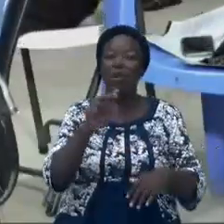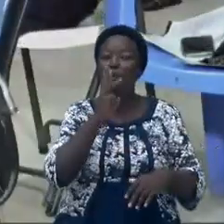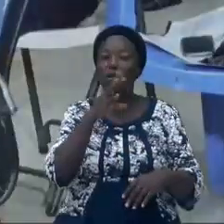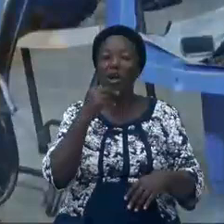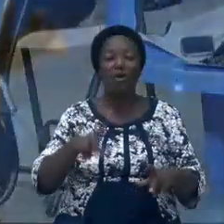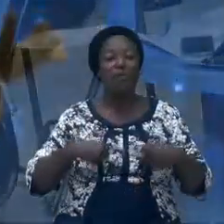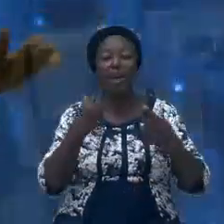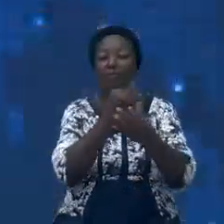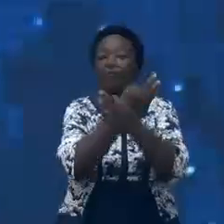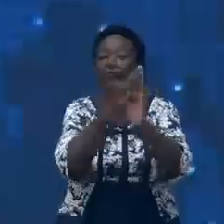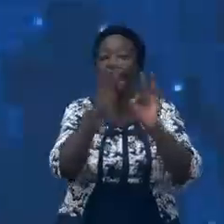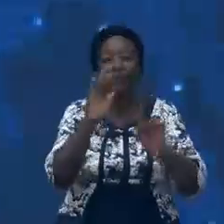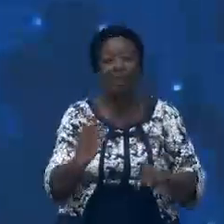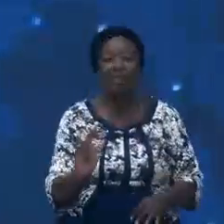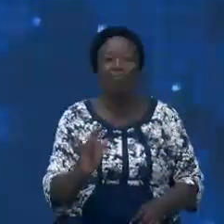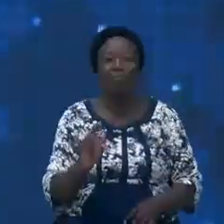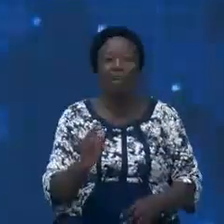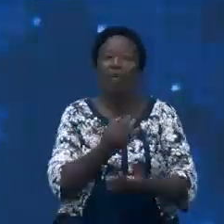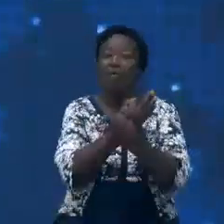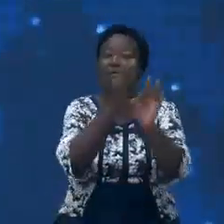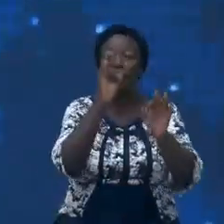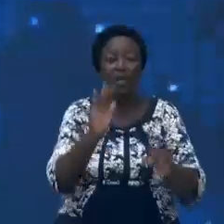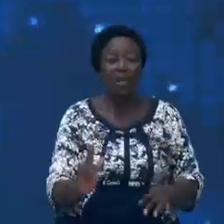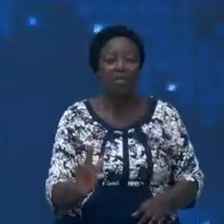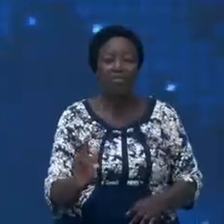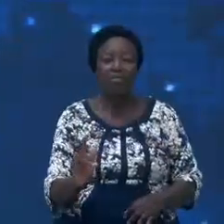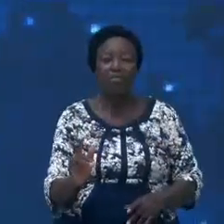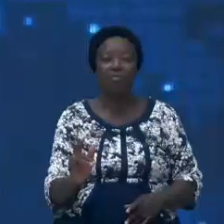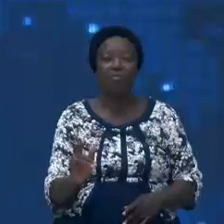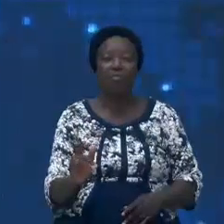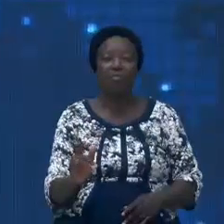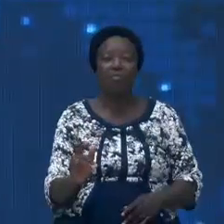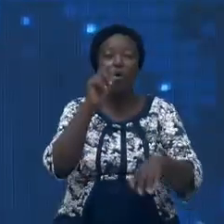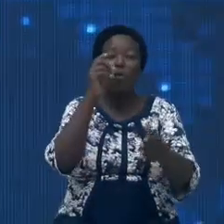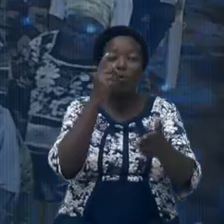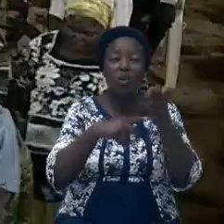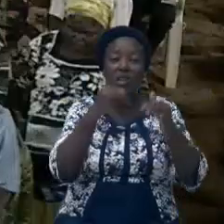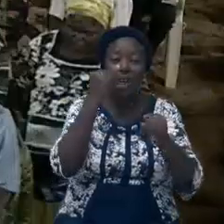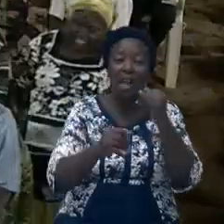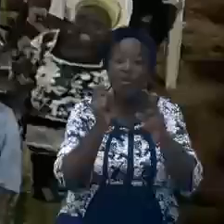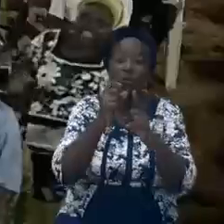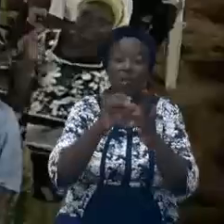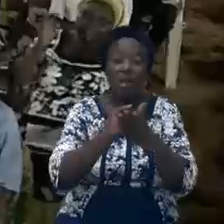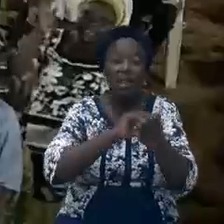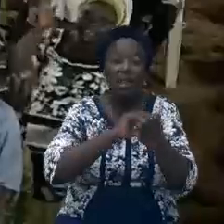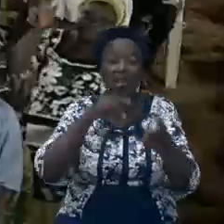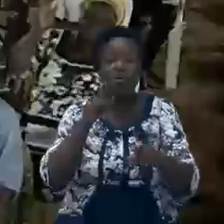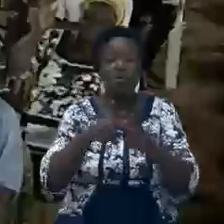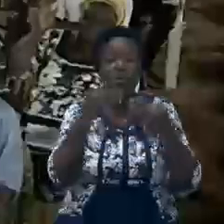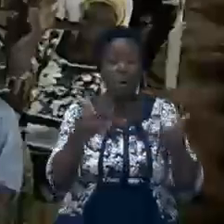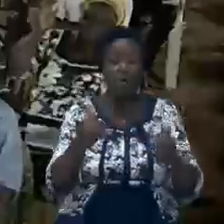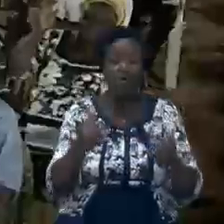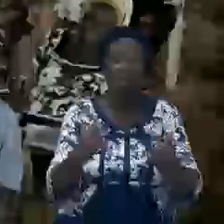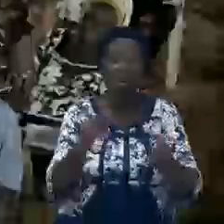the fountain of the water of life freely. Freely. What's the